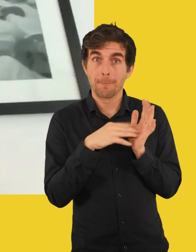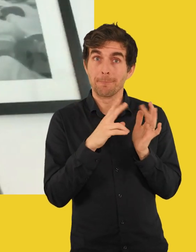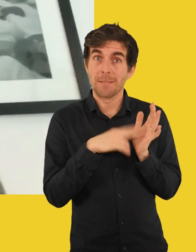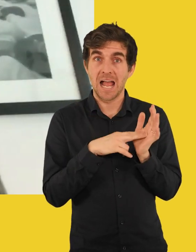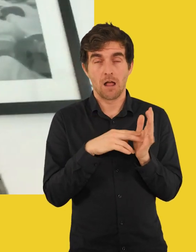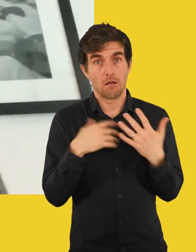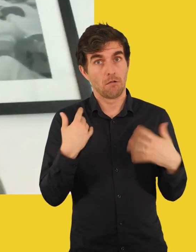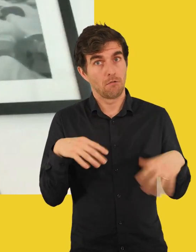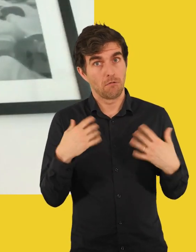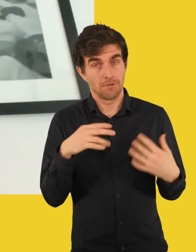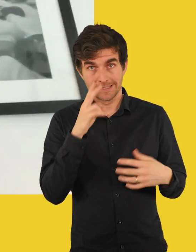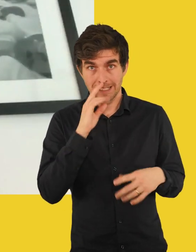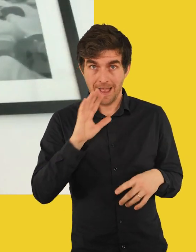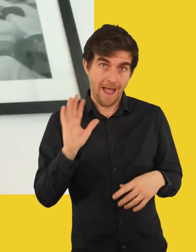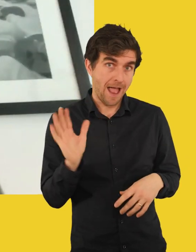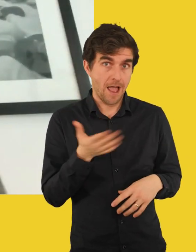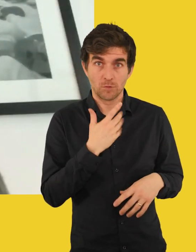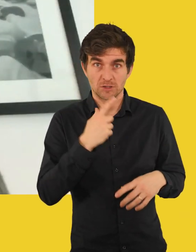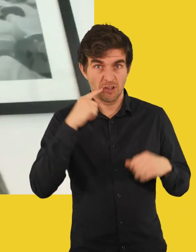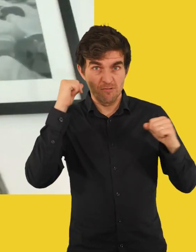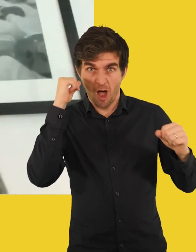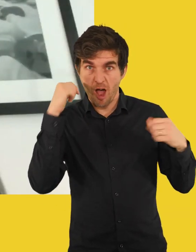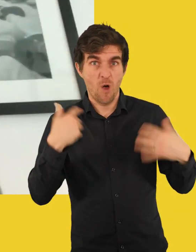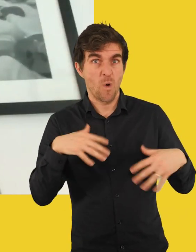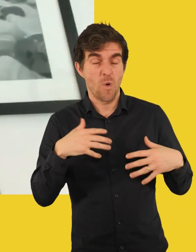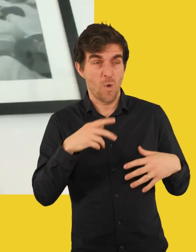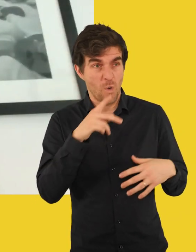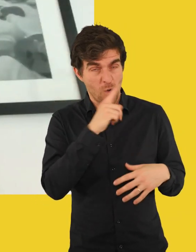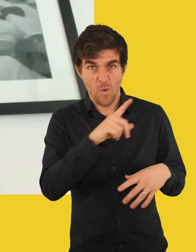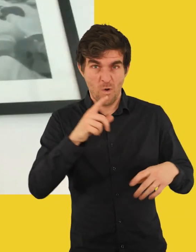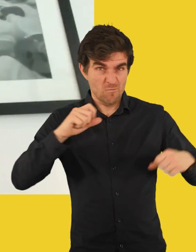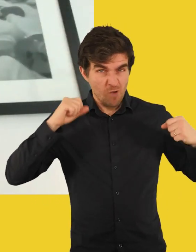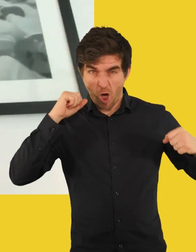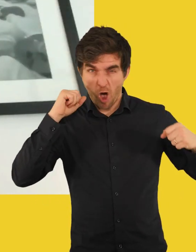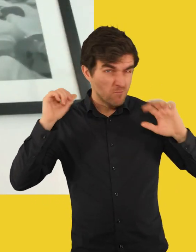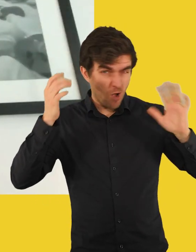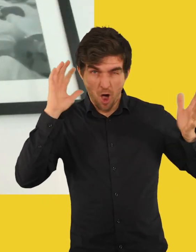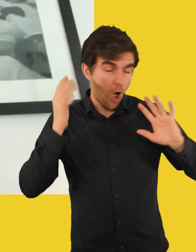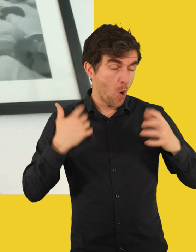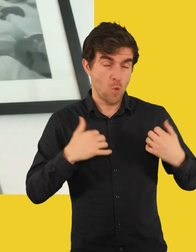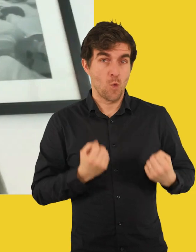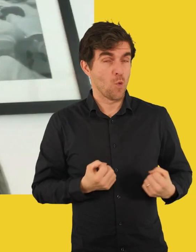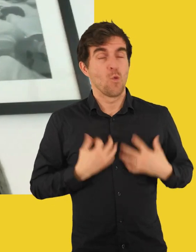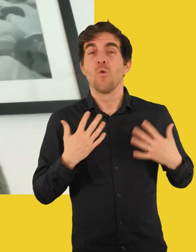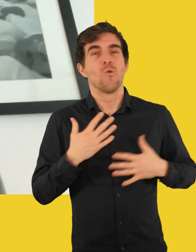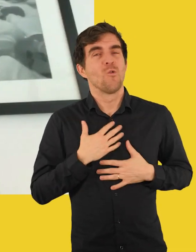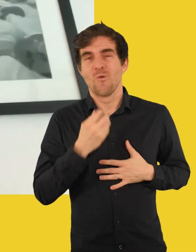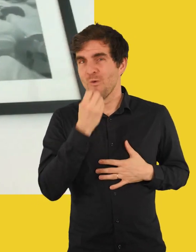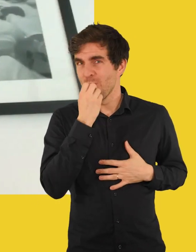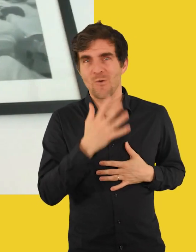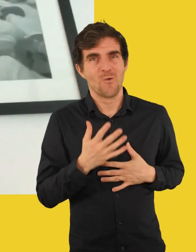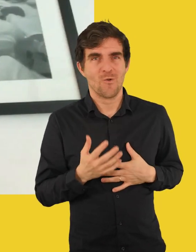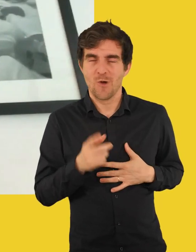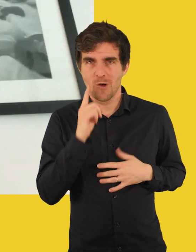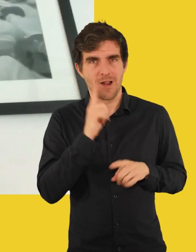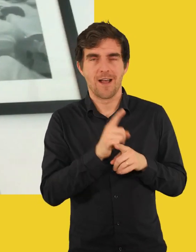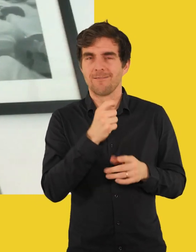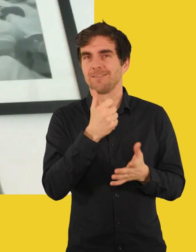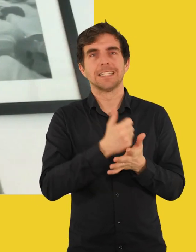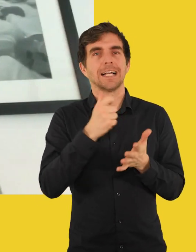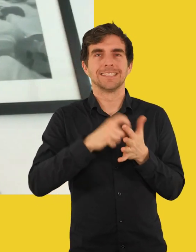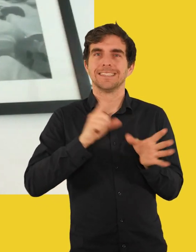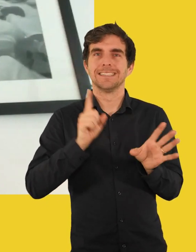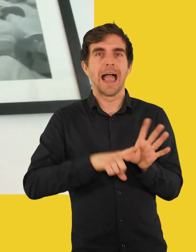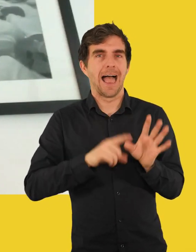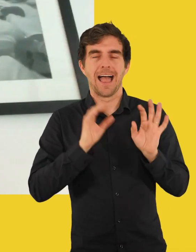Thank you so much, Min. Wow, that was incredible to see everyone and hear all that energy and to see what's going on.